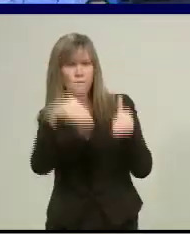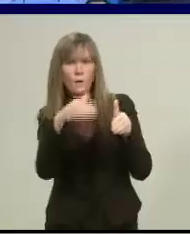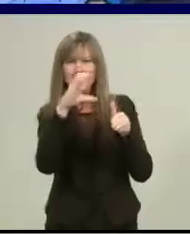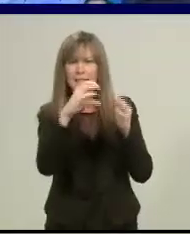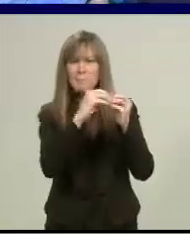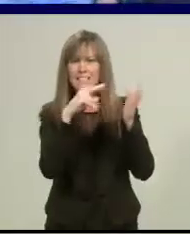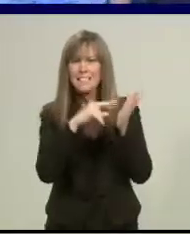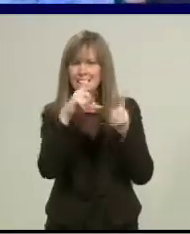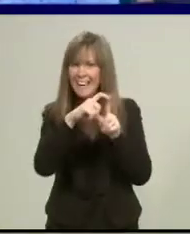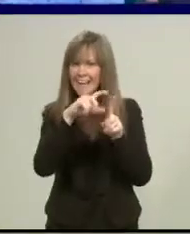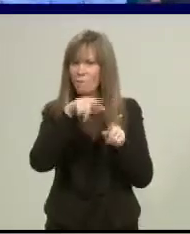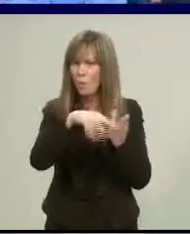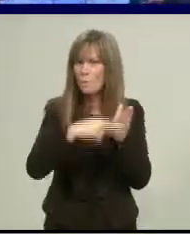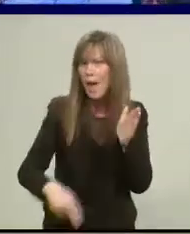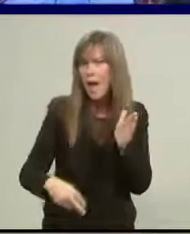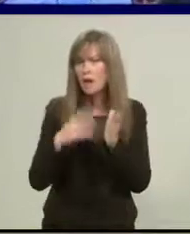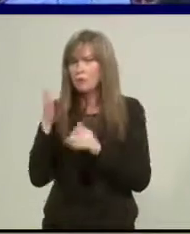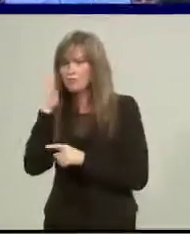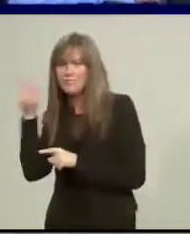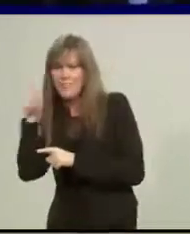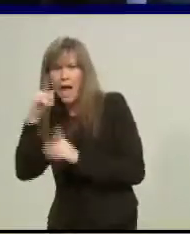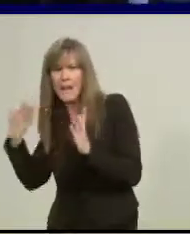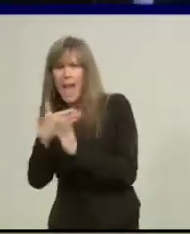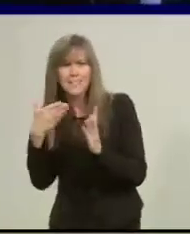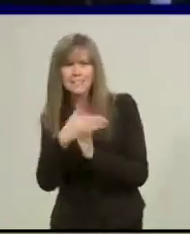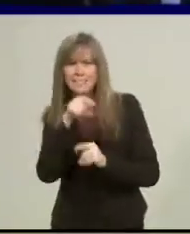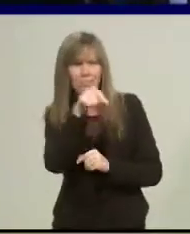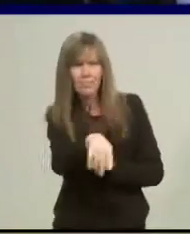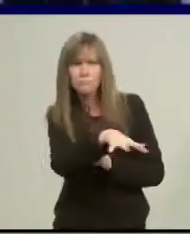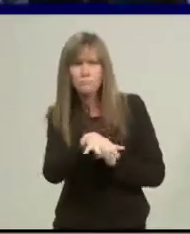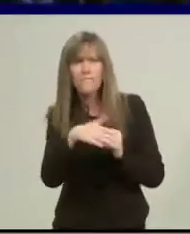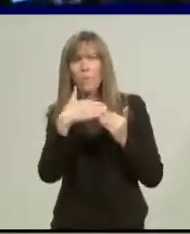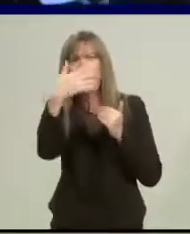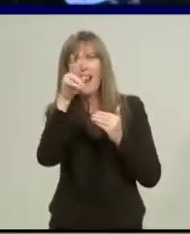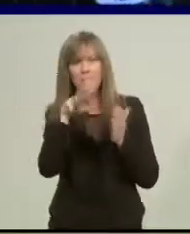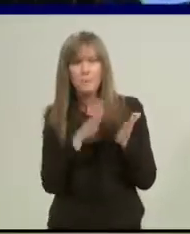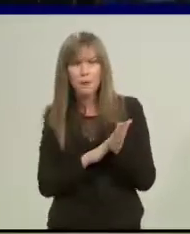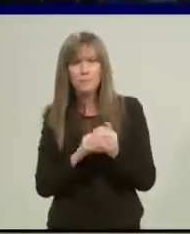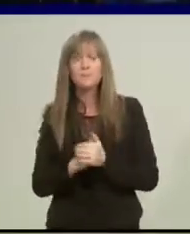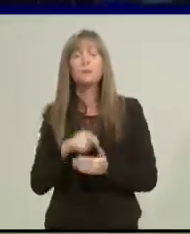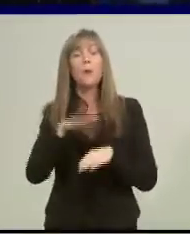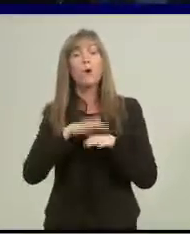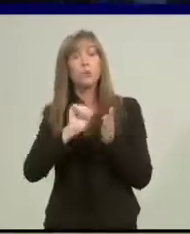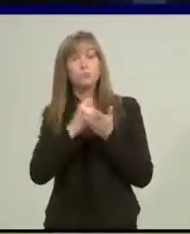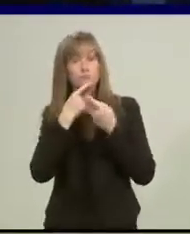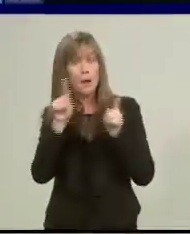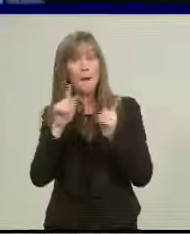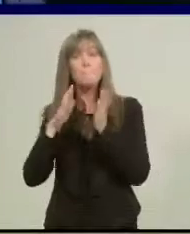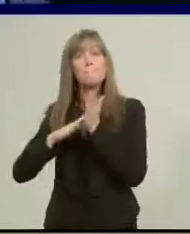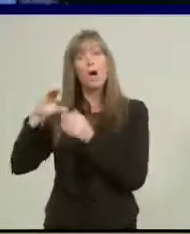plan, it was still locked off to residents for another 11 months. As the blueprint was announced, Reverend Mike Coleman